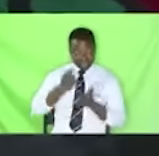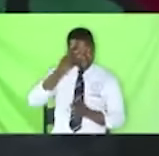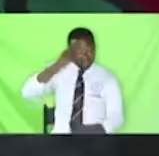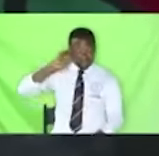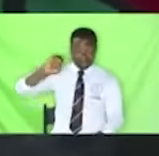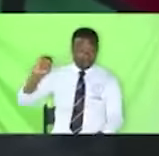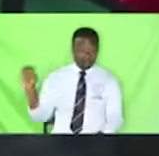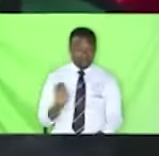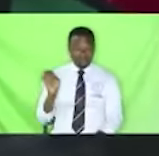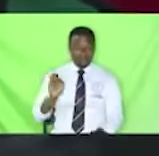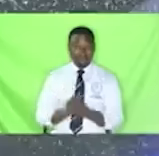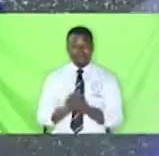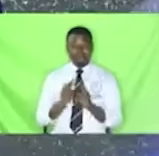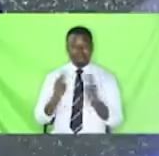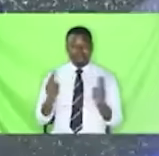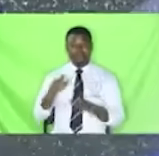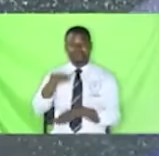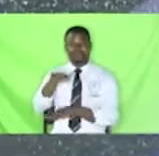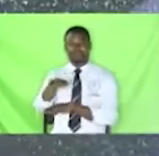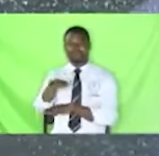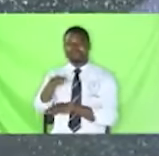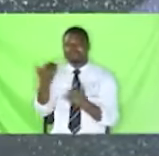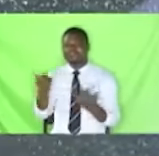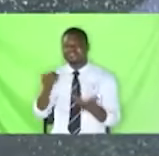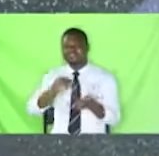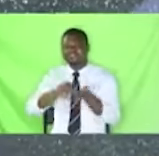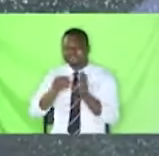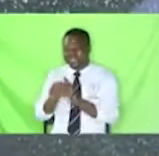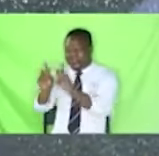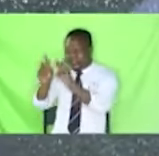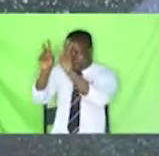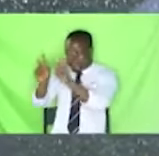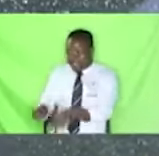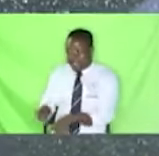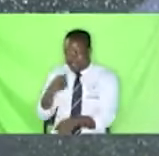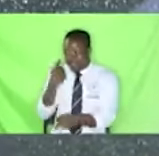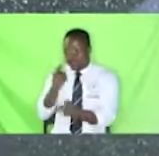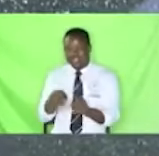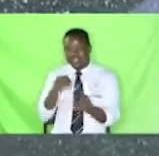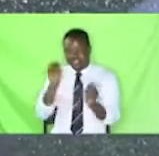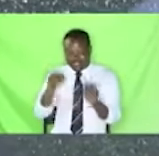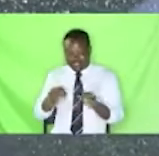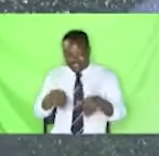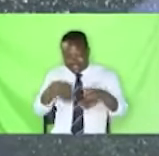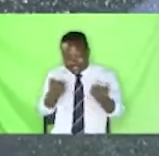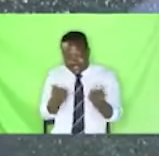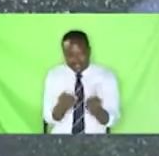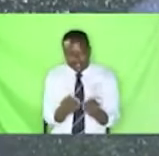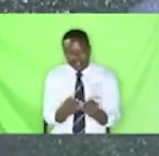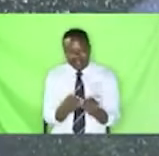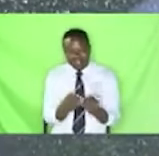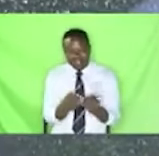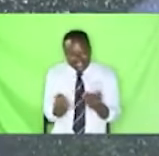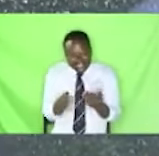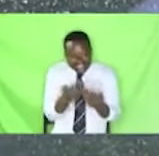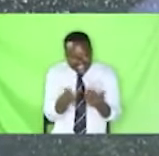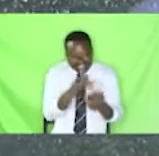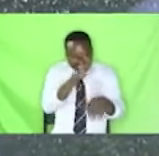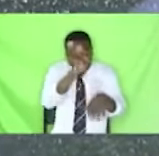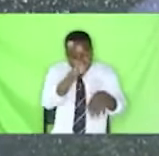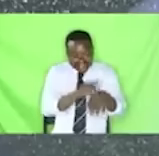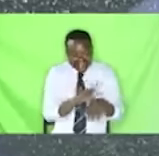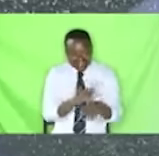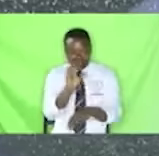So this evening, the only person that can give you access to the tree of life is the man